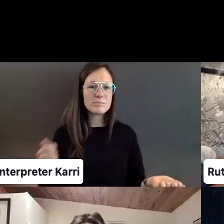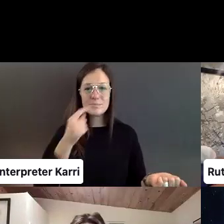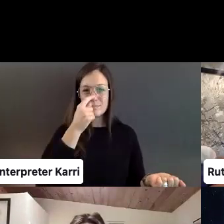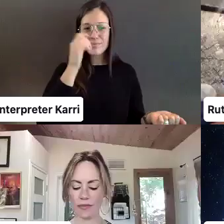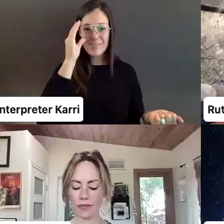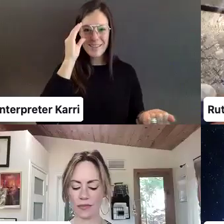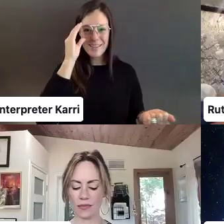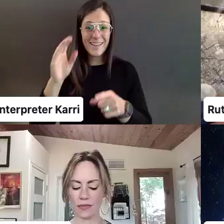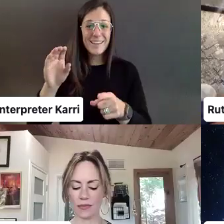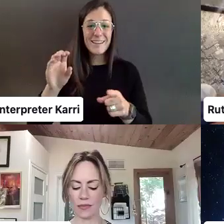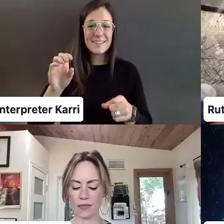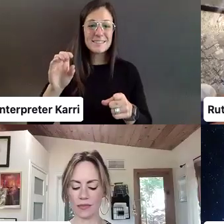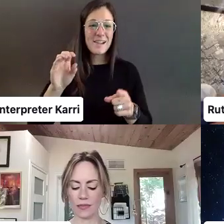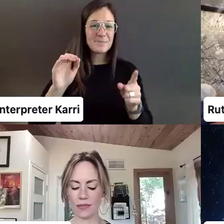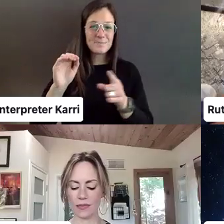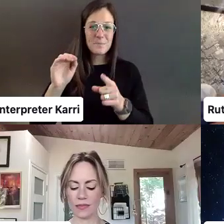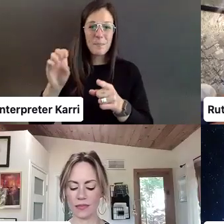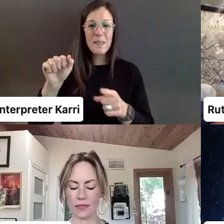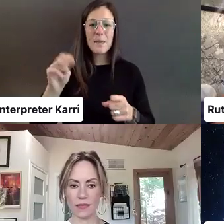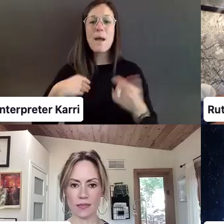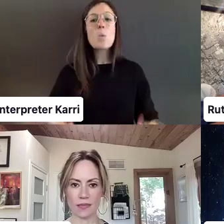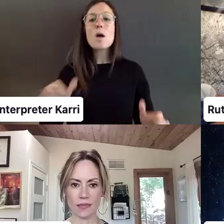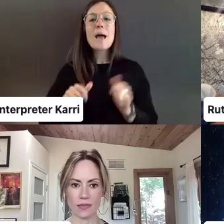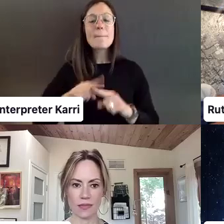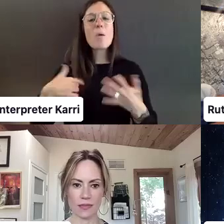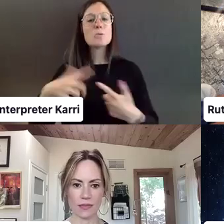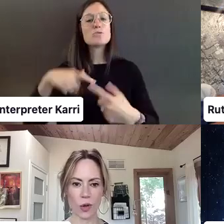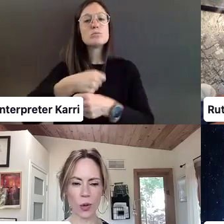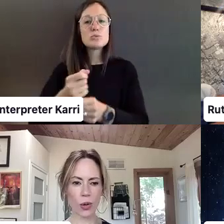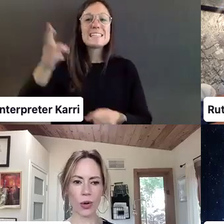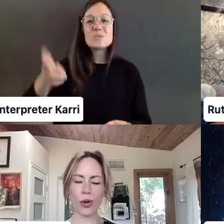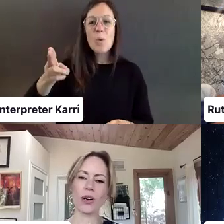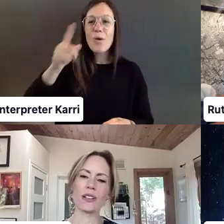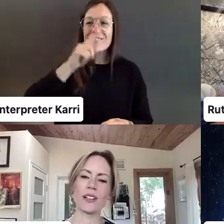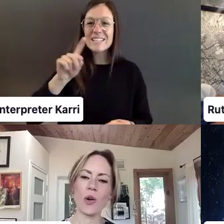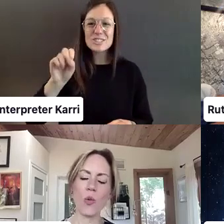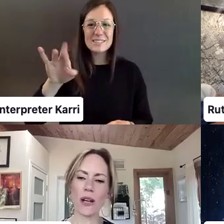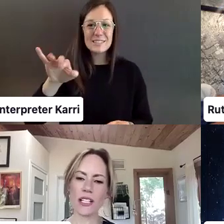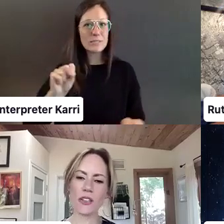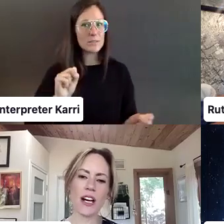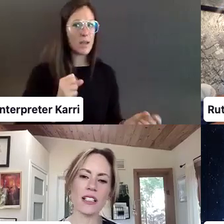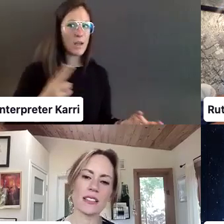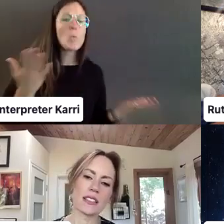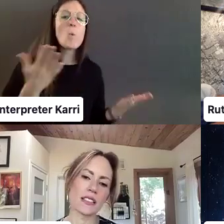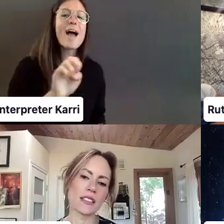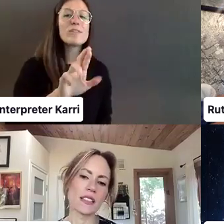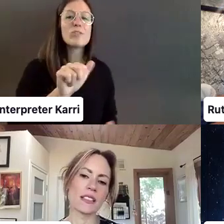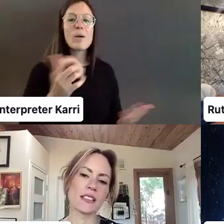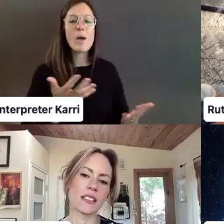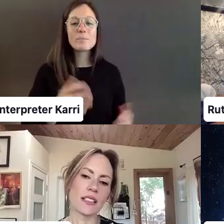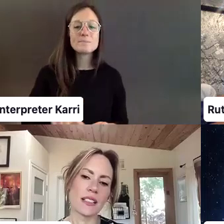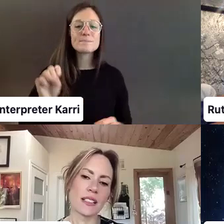I would like to. I don't want to act in it. I want to produce a historical fiction series. Ooh. Ooh. What era?